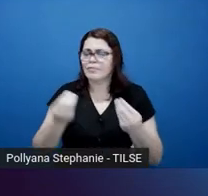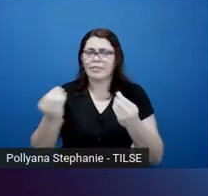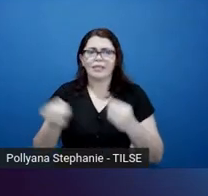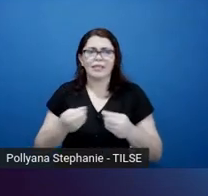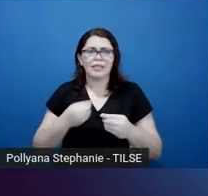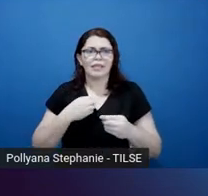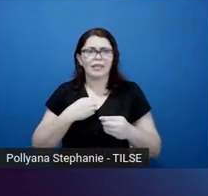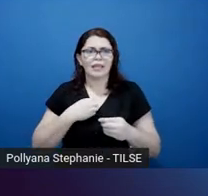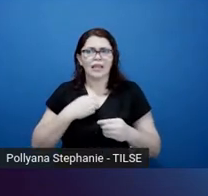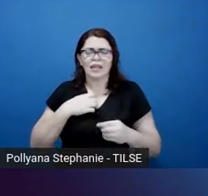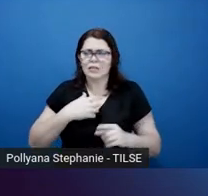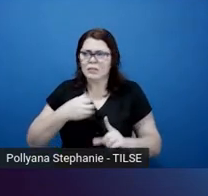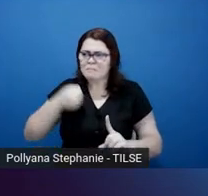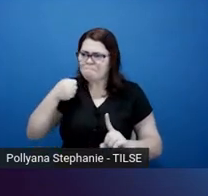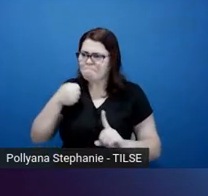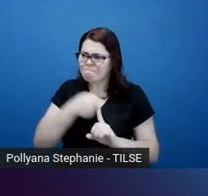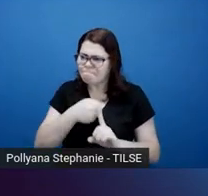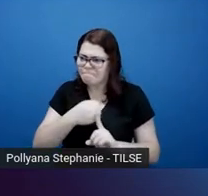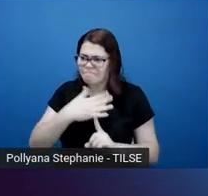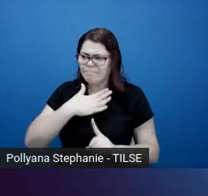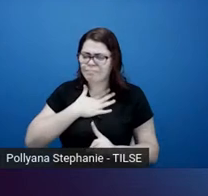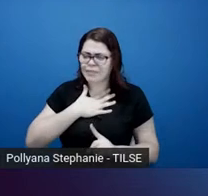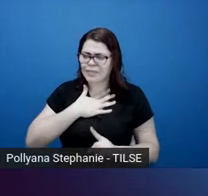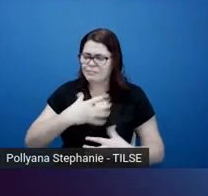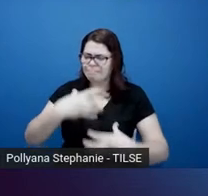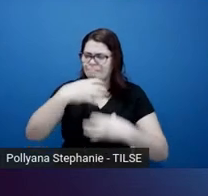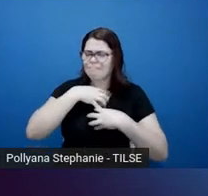it really got to me, let's say.